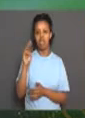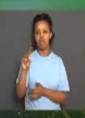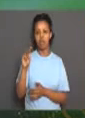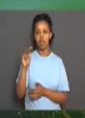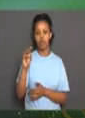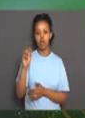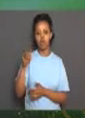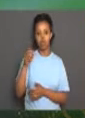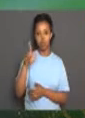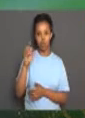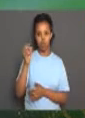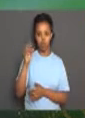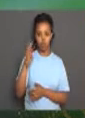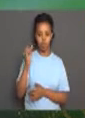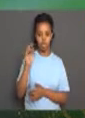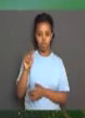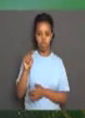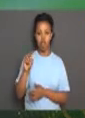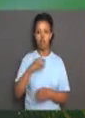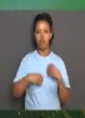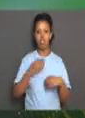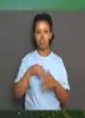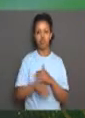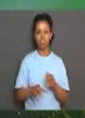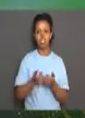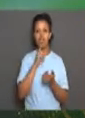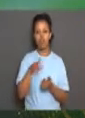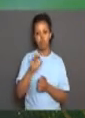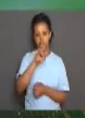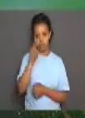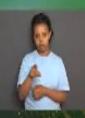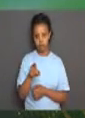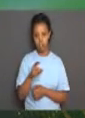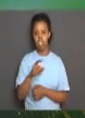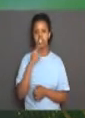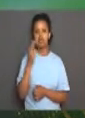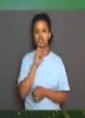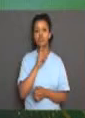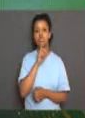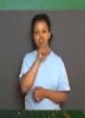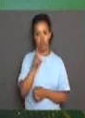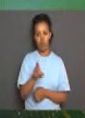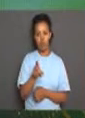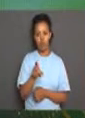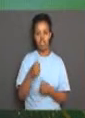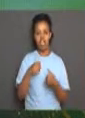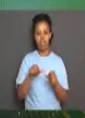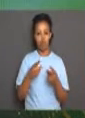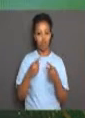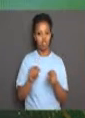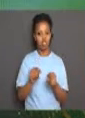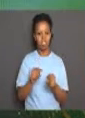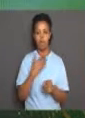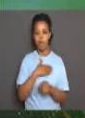be found in an organism? What is their function? For our next activity,